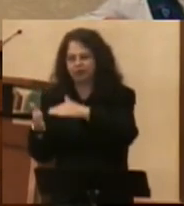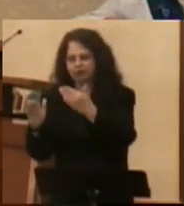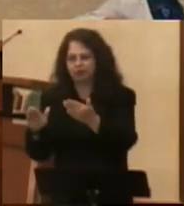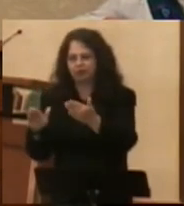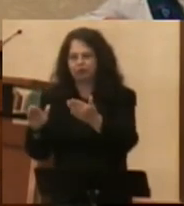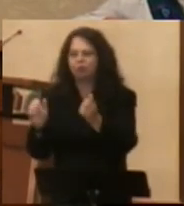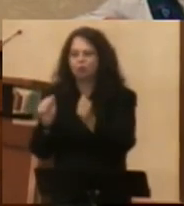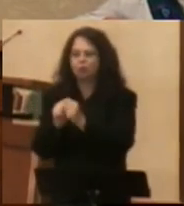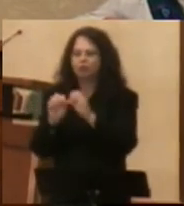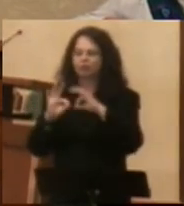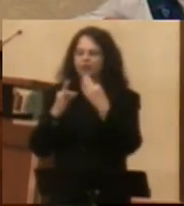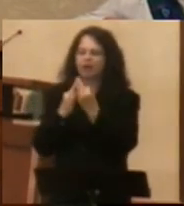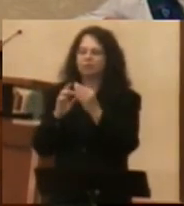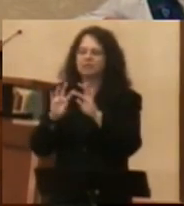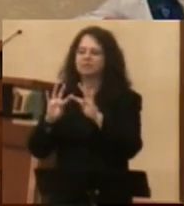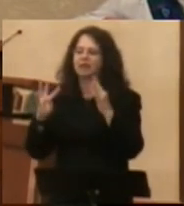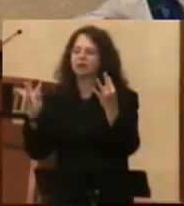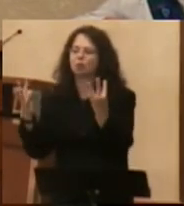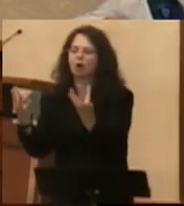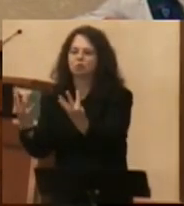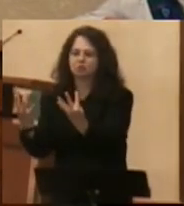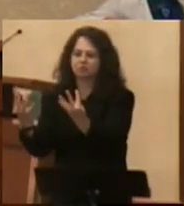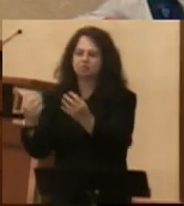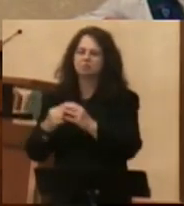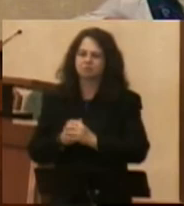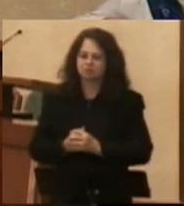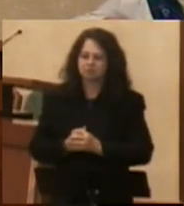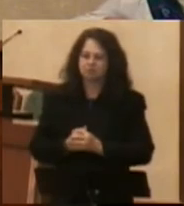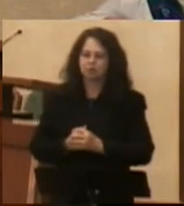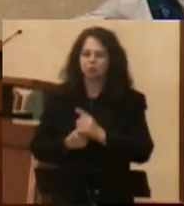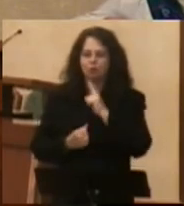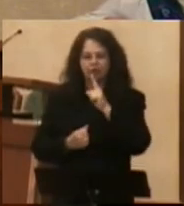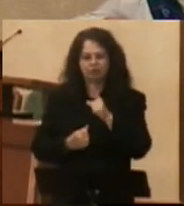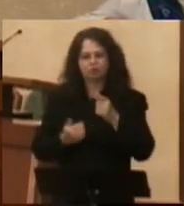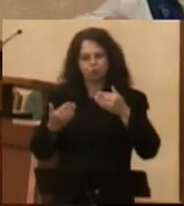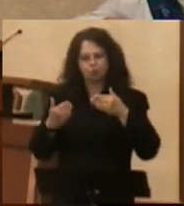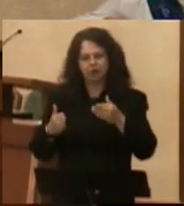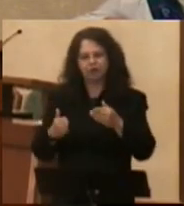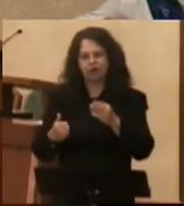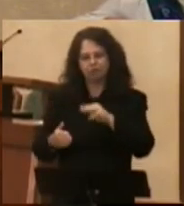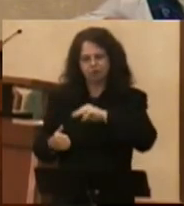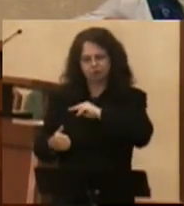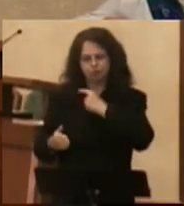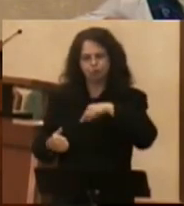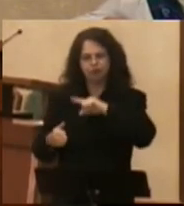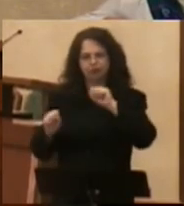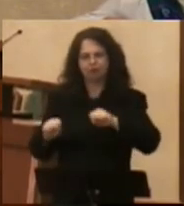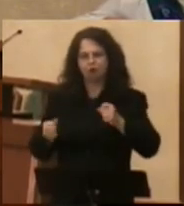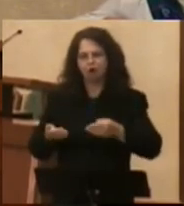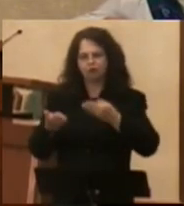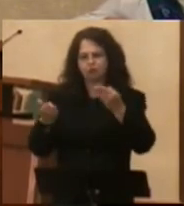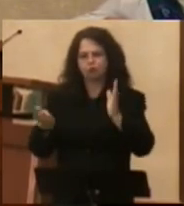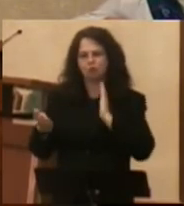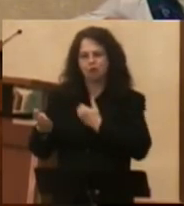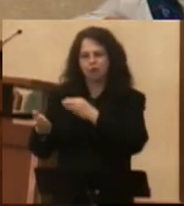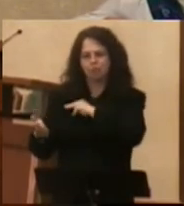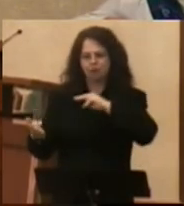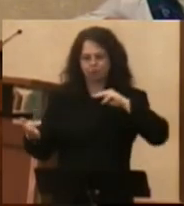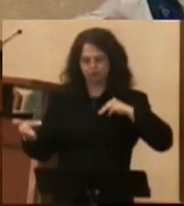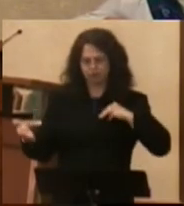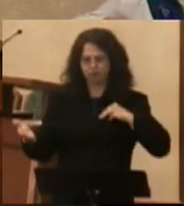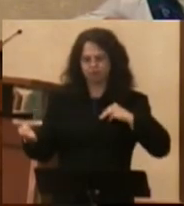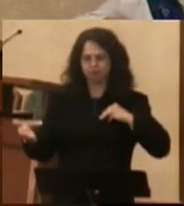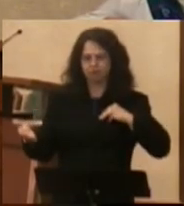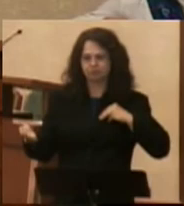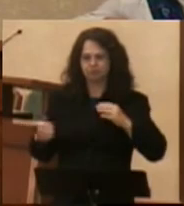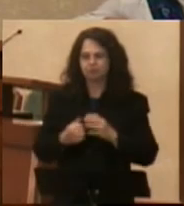there. It is a form of ministry that we could also offer to our fellow members when they are in one